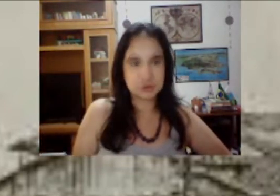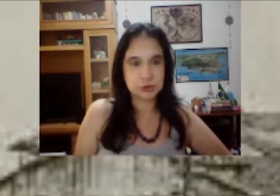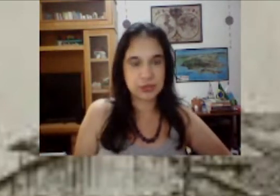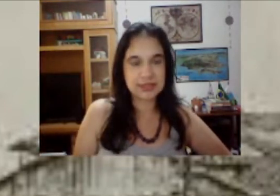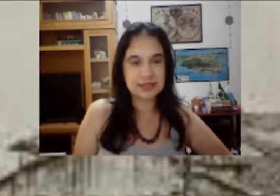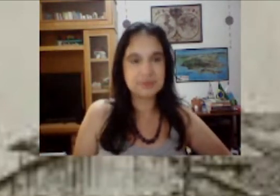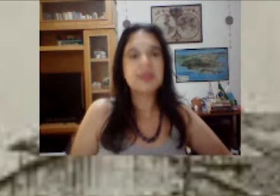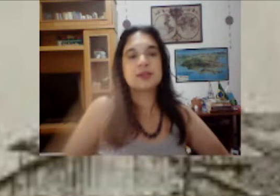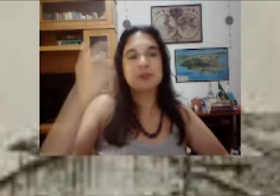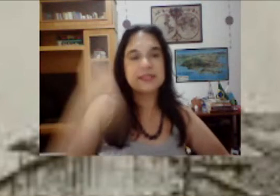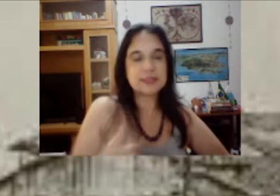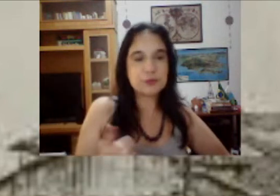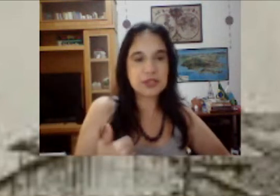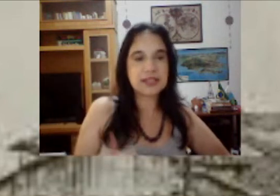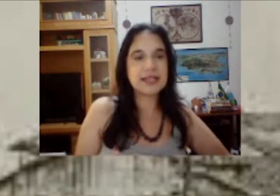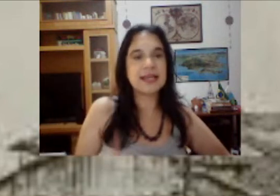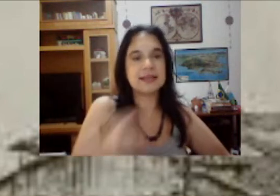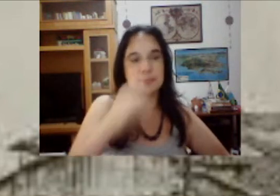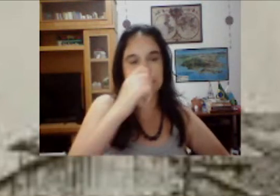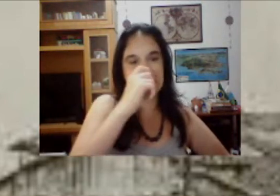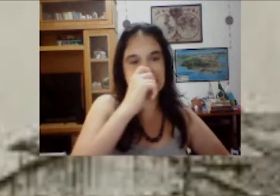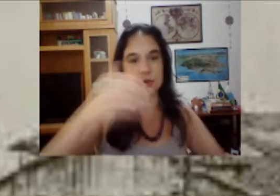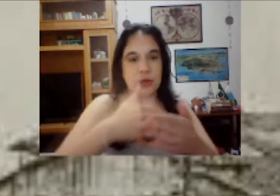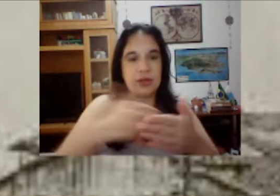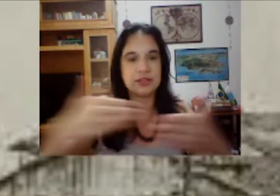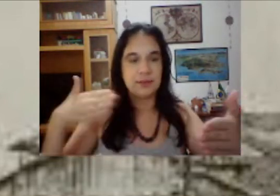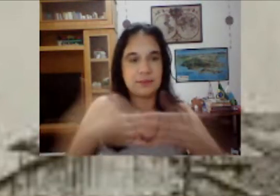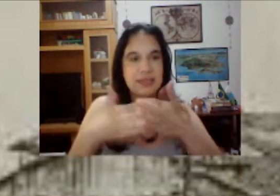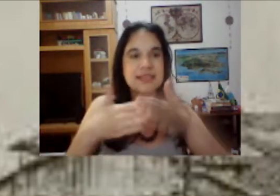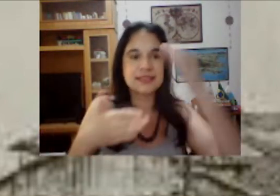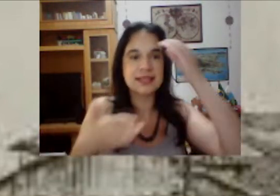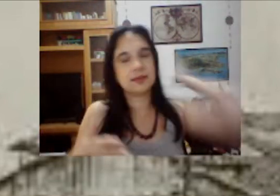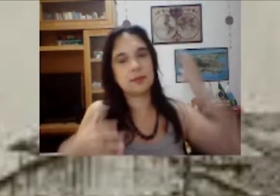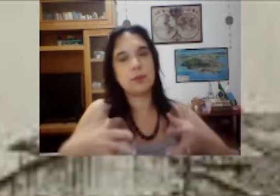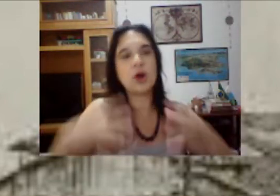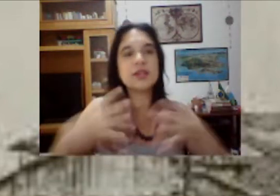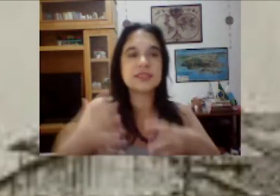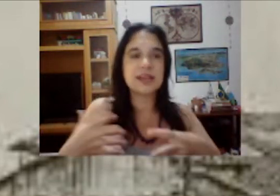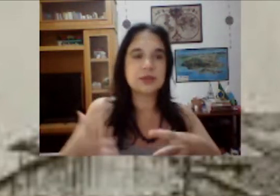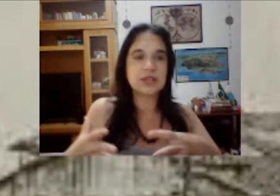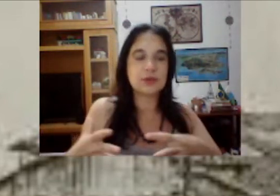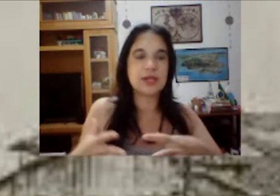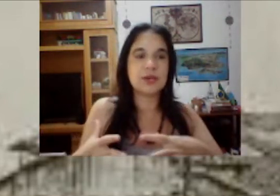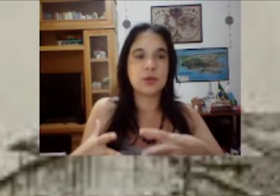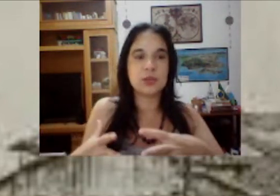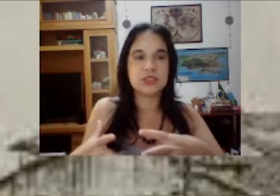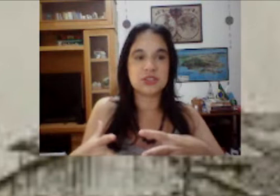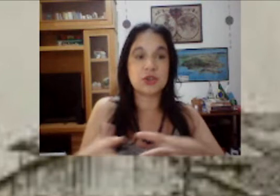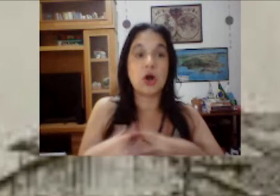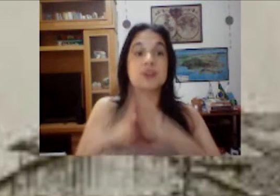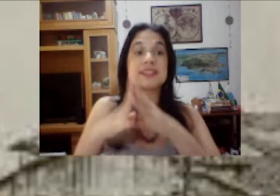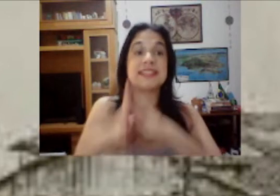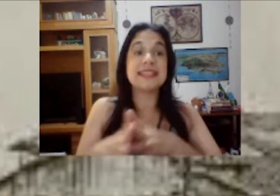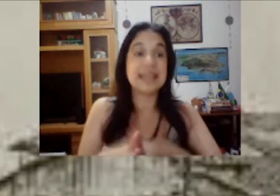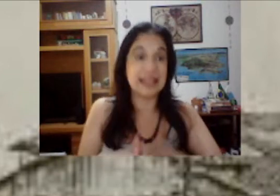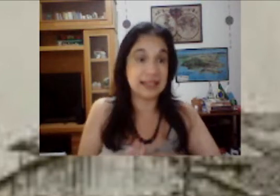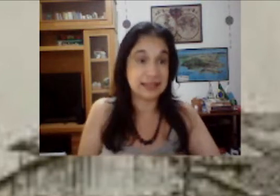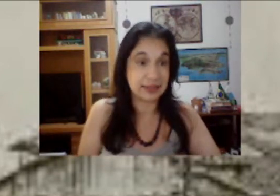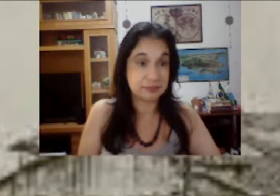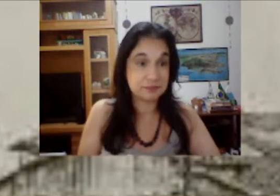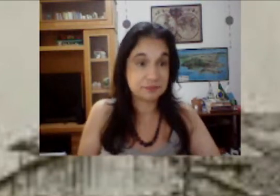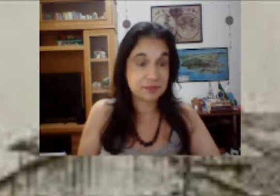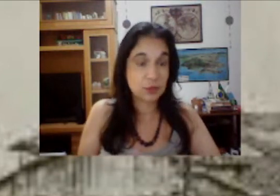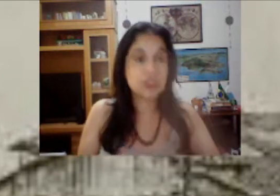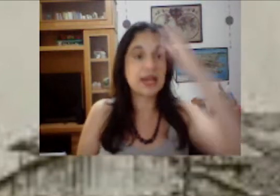Ajuda Street, specifically in the place where it meets the part of the downtown area, which is called